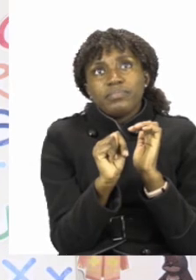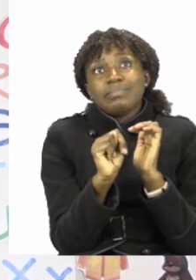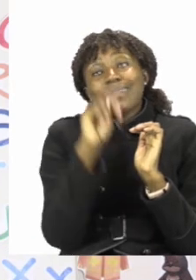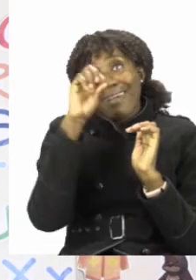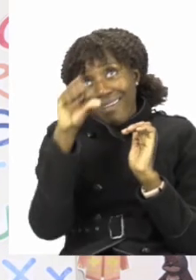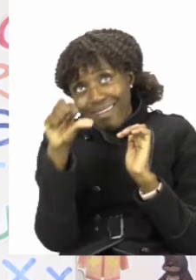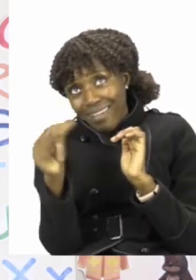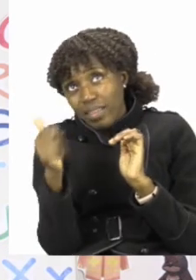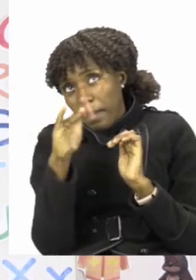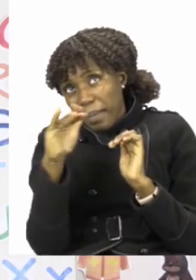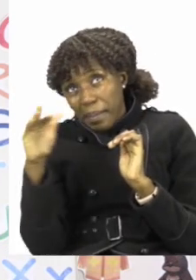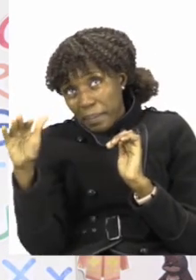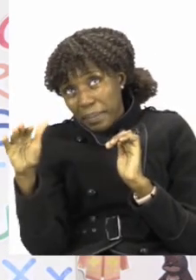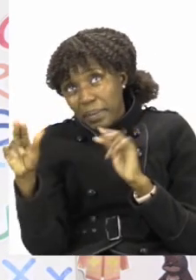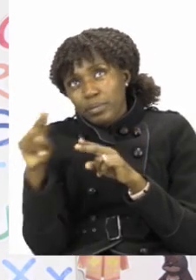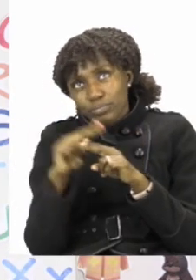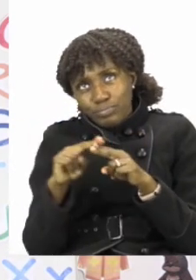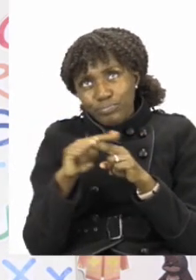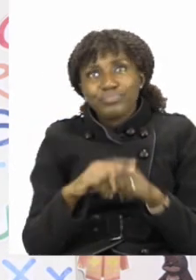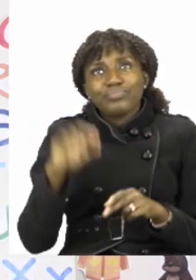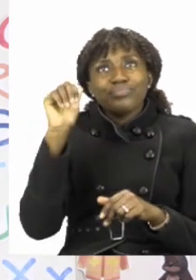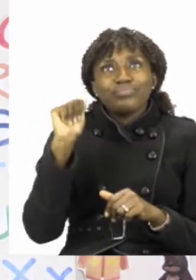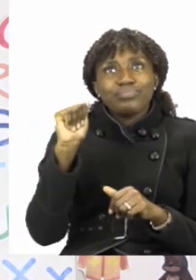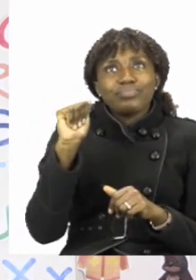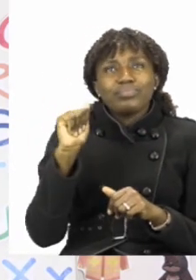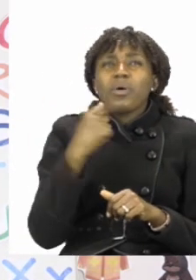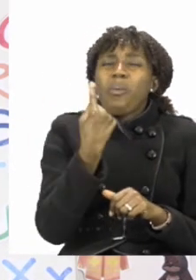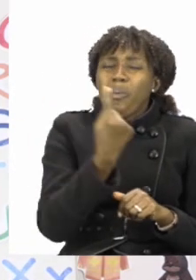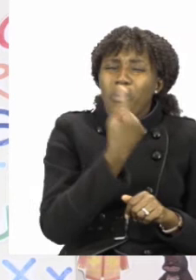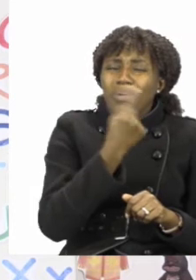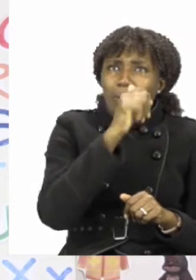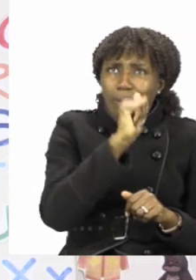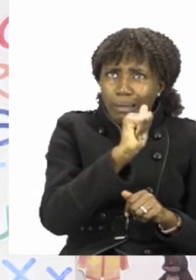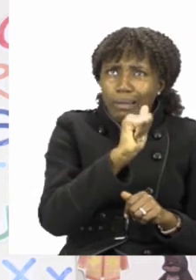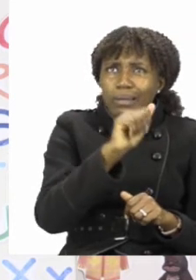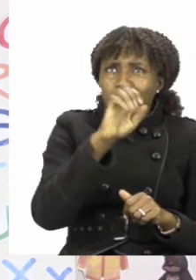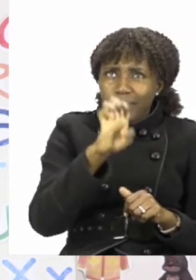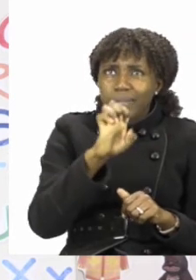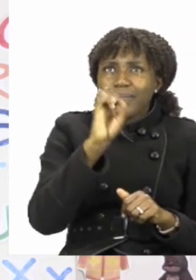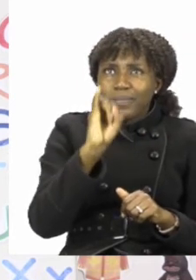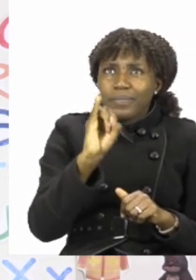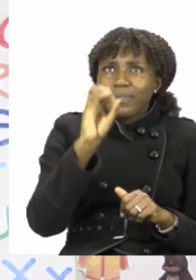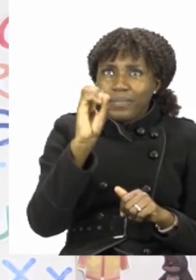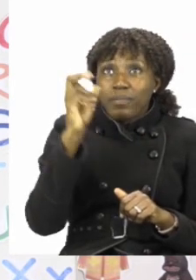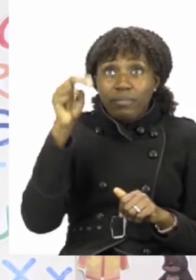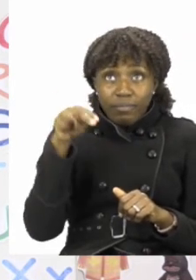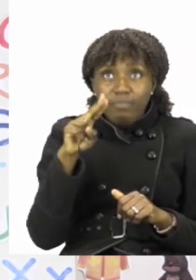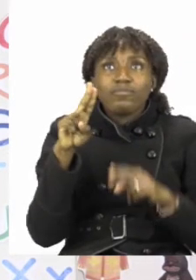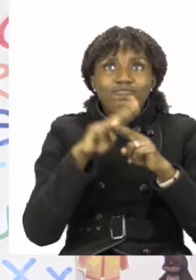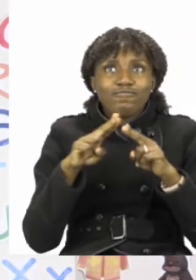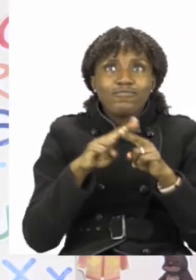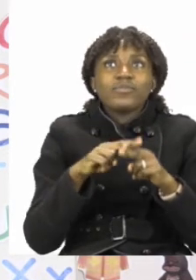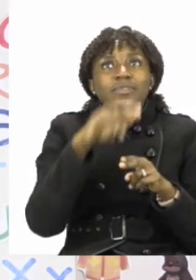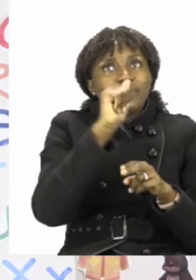with vowels will have an in front of it. The rest of them will have a. Take your